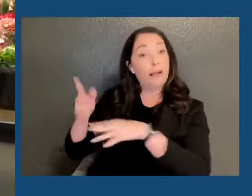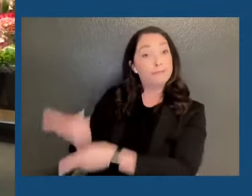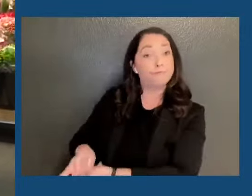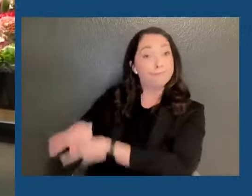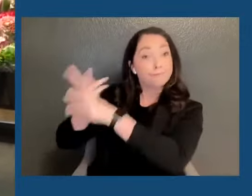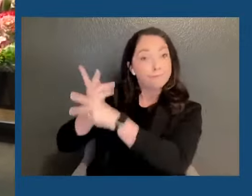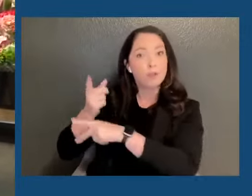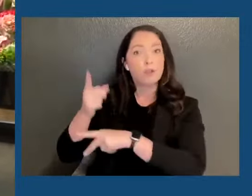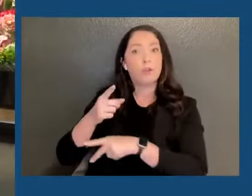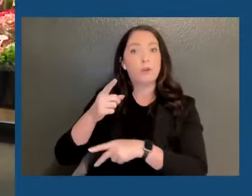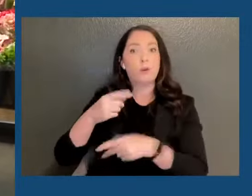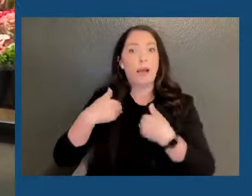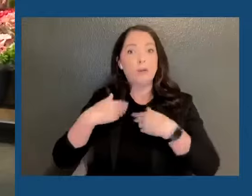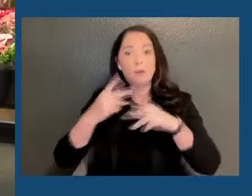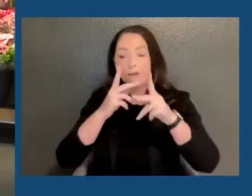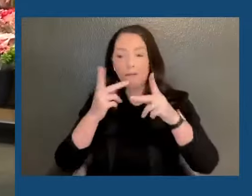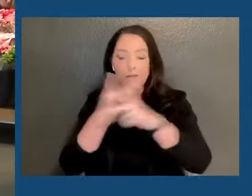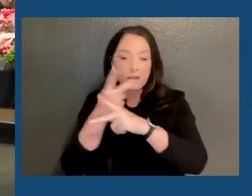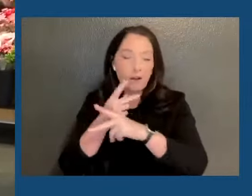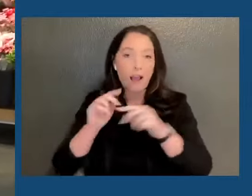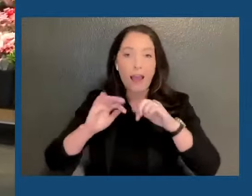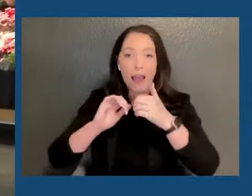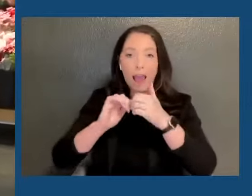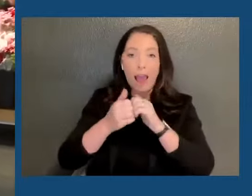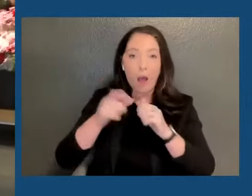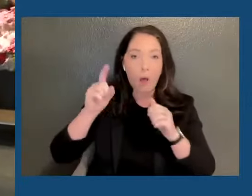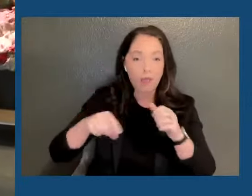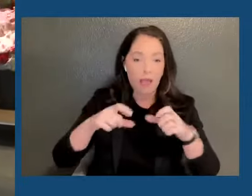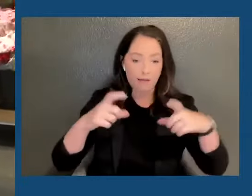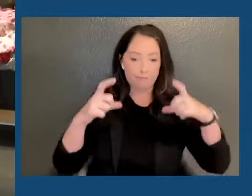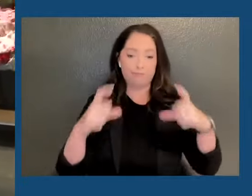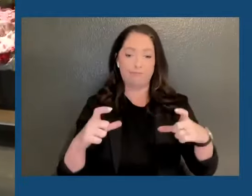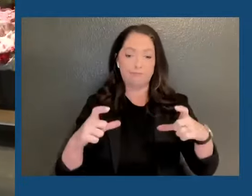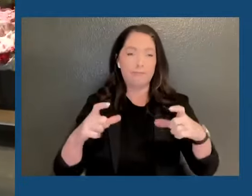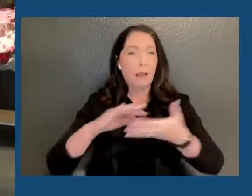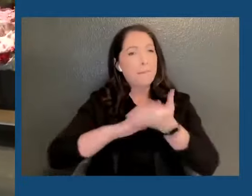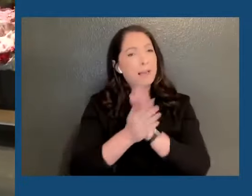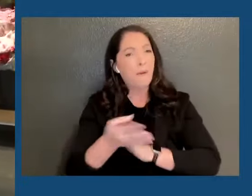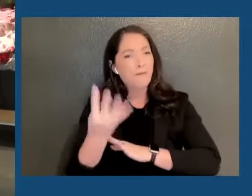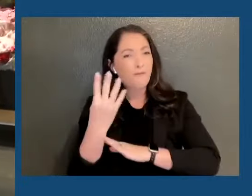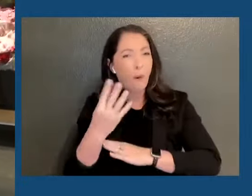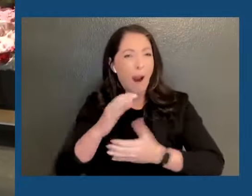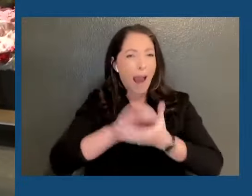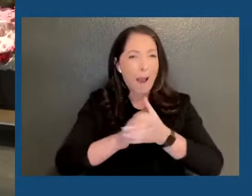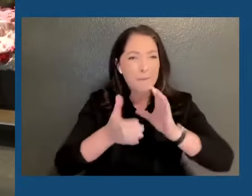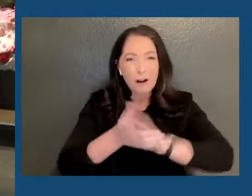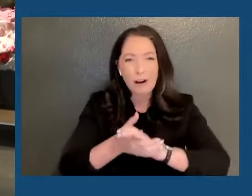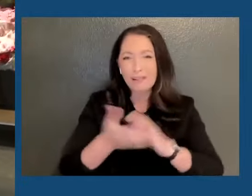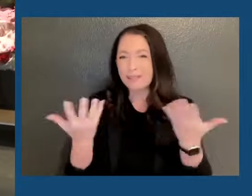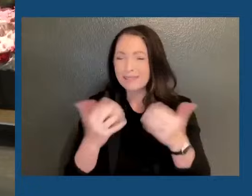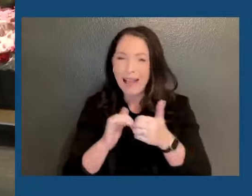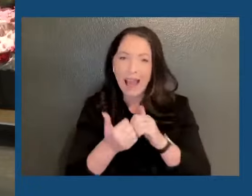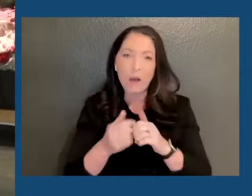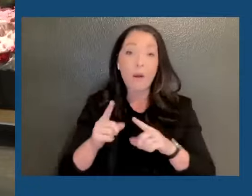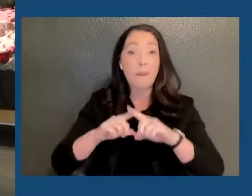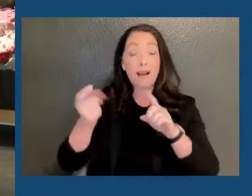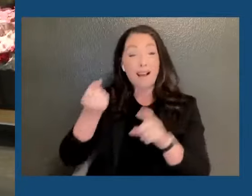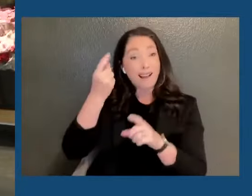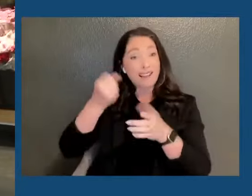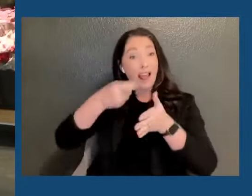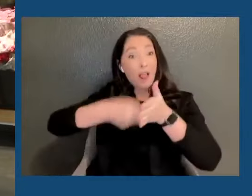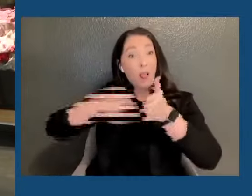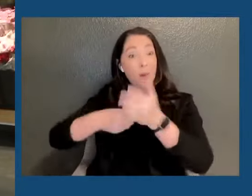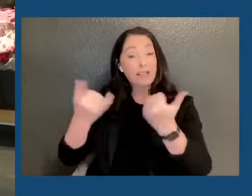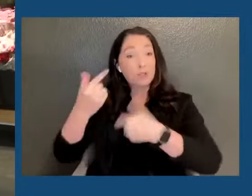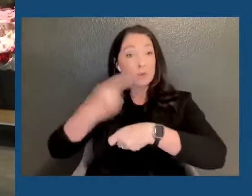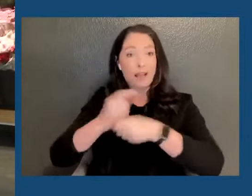up this into 4 or 5 hamburgers because it's expensive. But the prices today, compared to when our